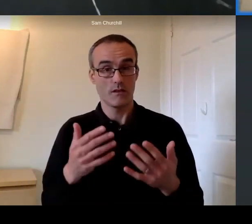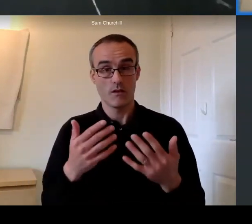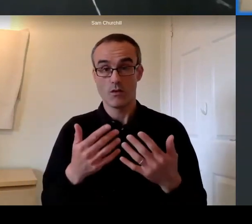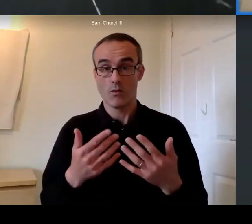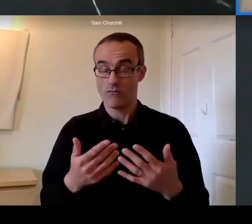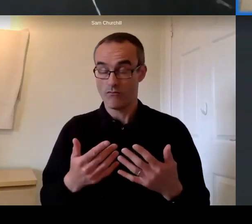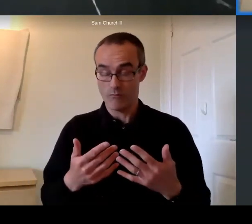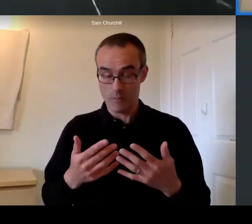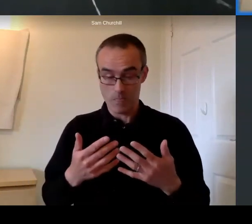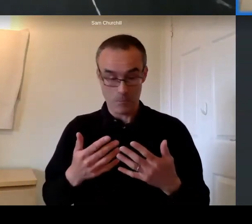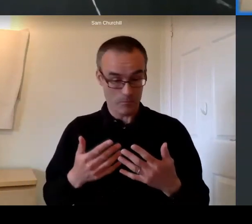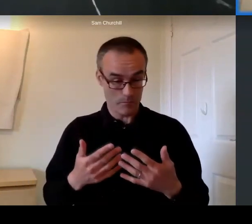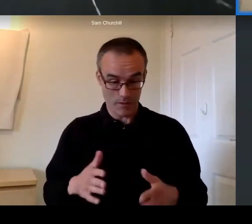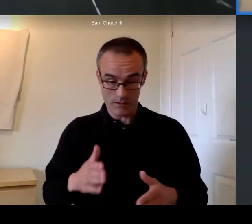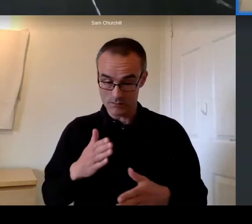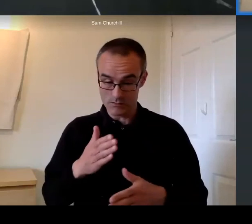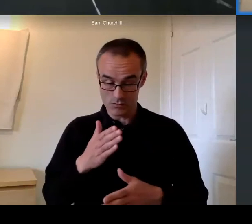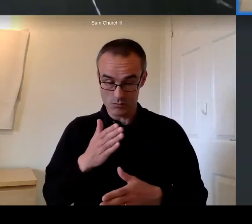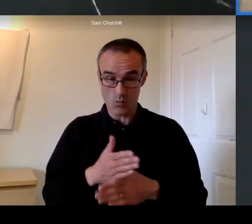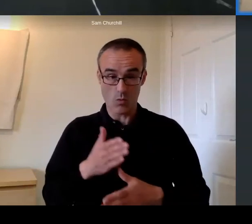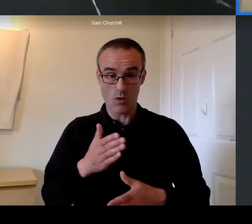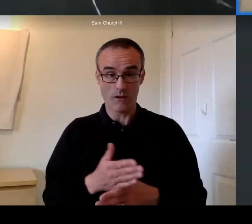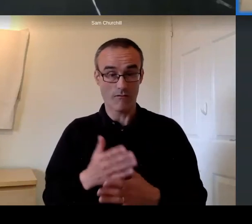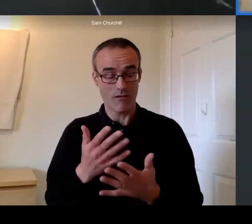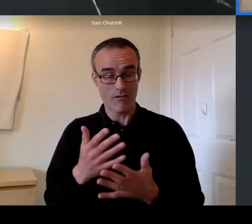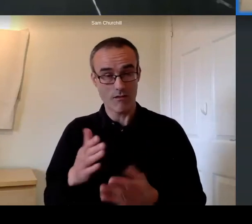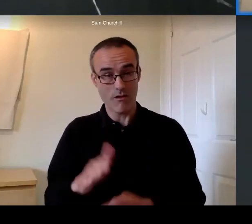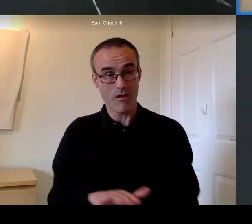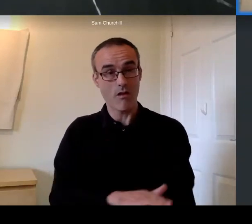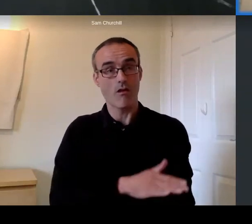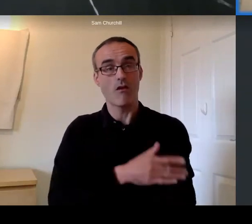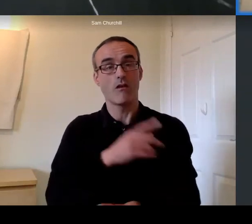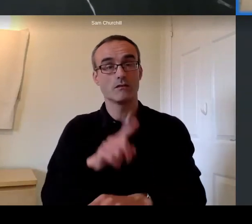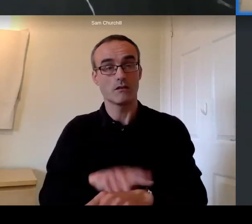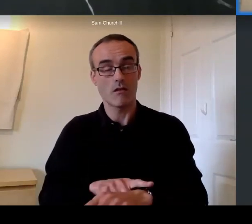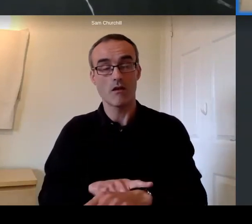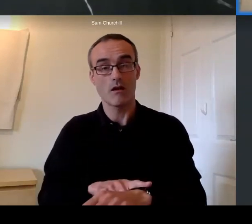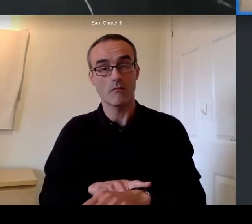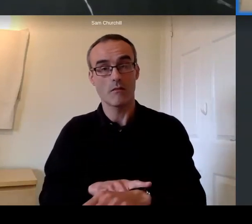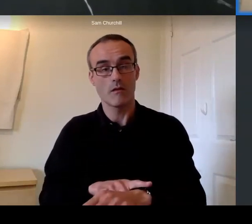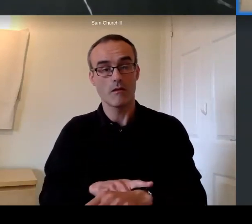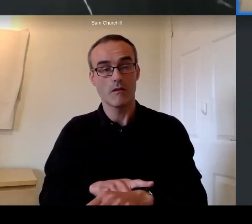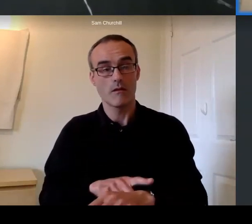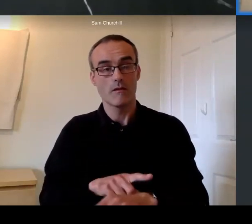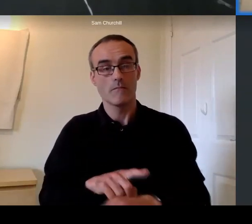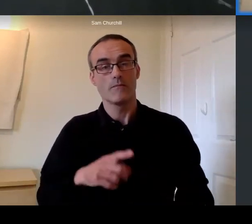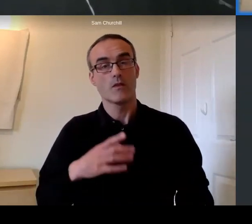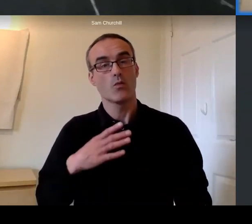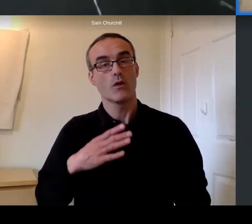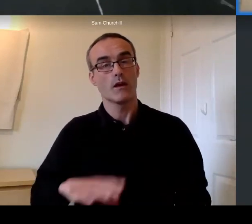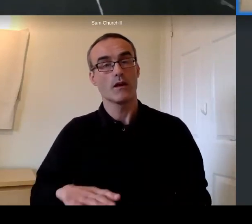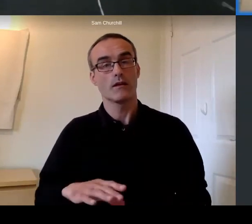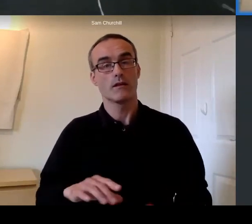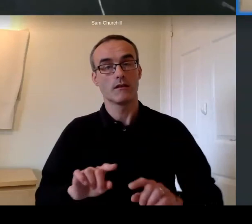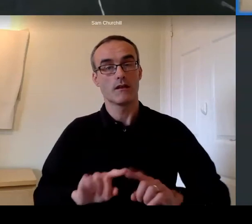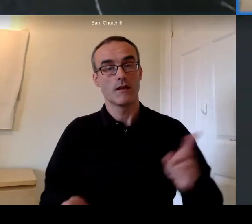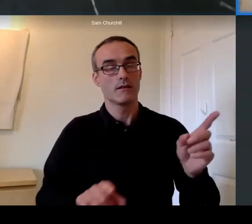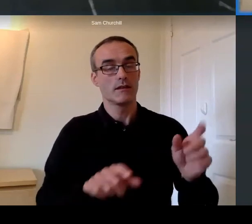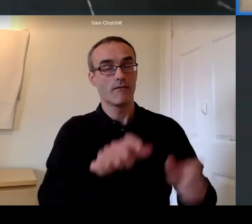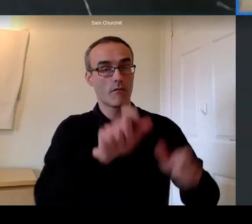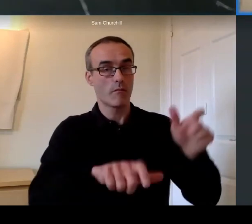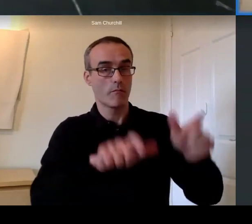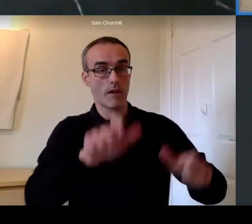charity. But it's all about making sure that there's other people in the sector talking about it too. We don't want it to be something